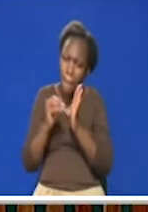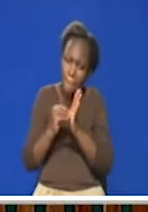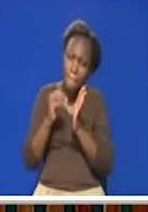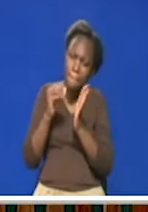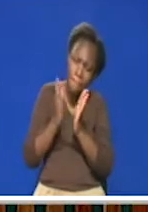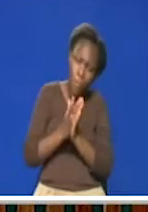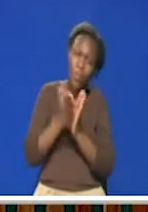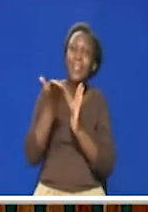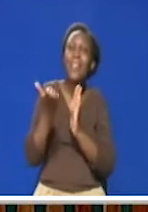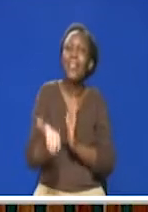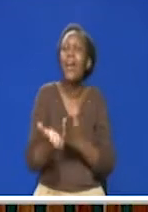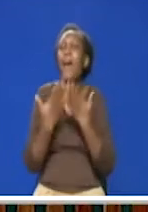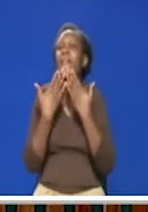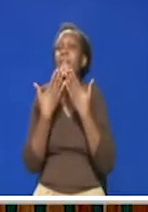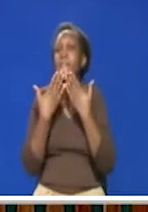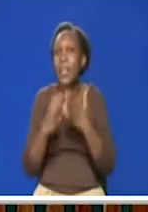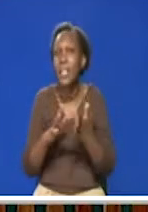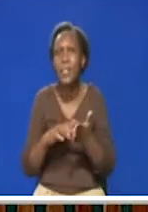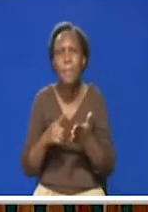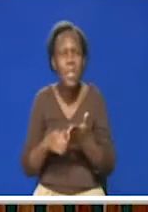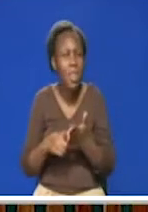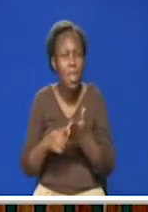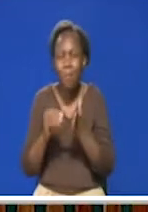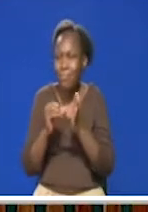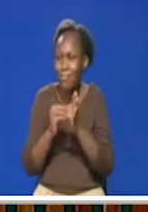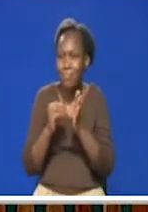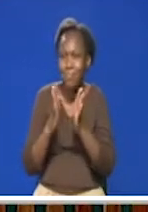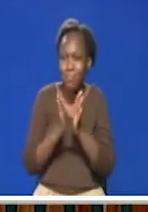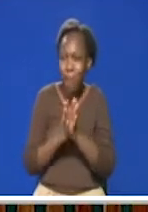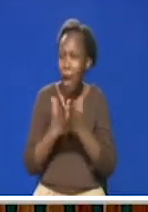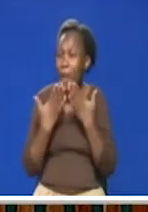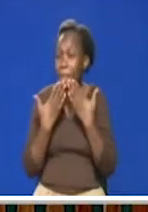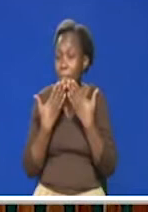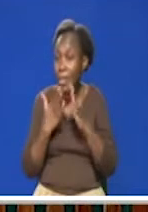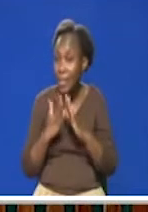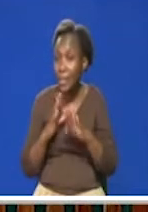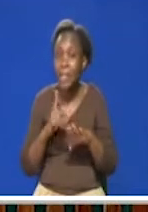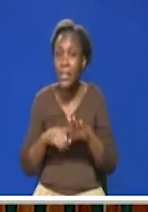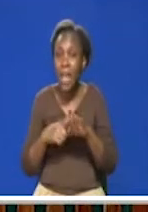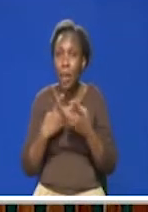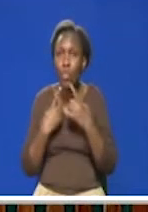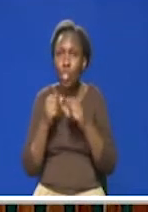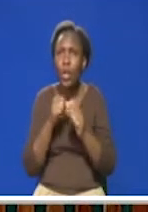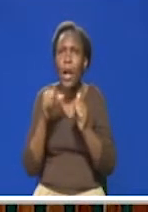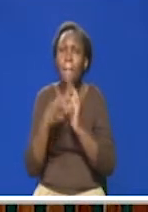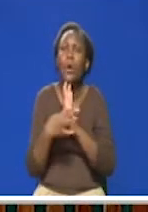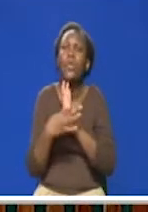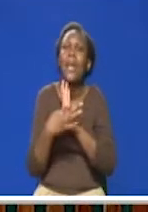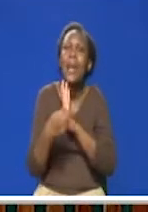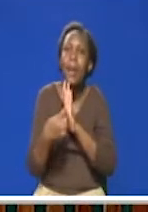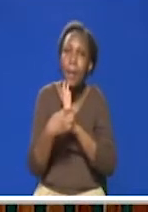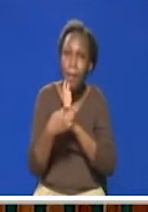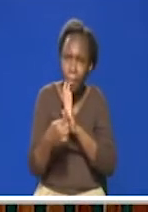That's where we talk about the systematic naming. Whatever you talk about nomenclature,